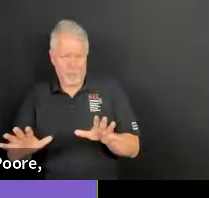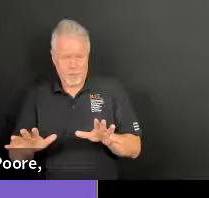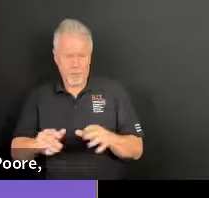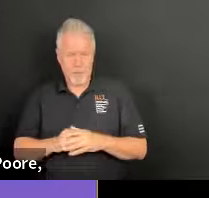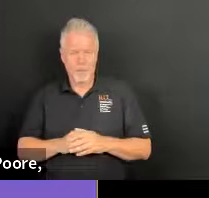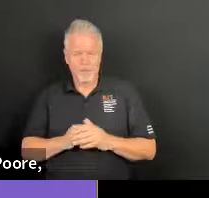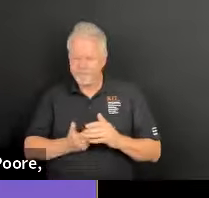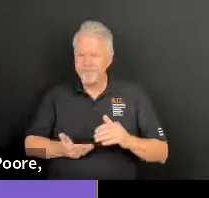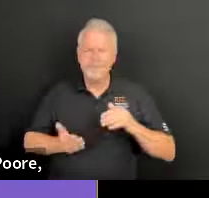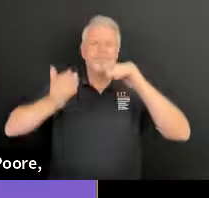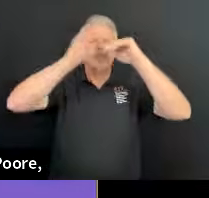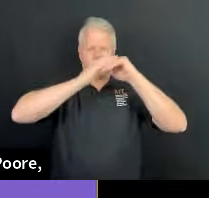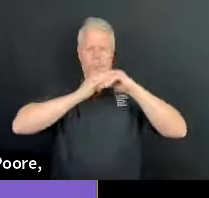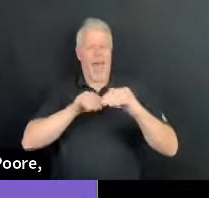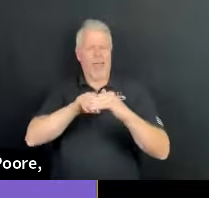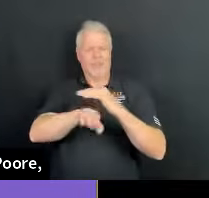COVID,